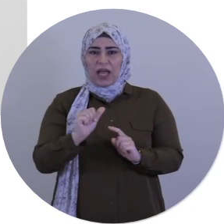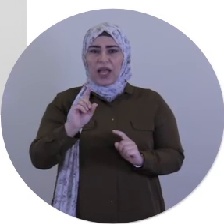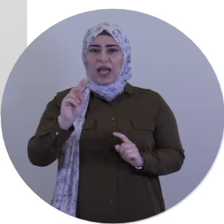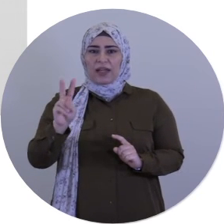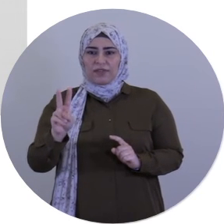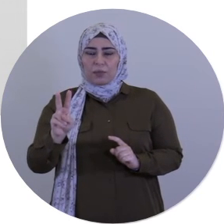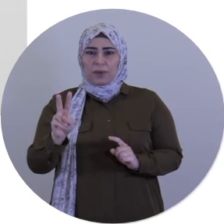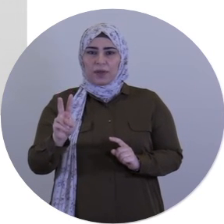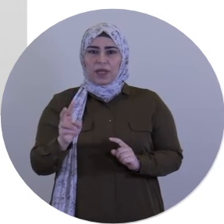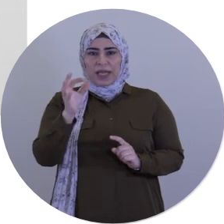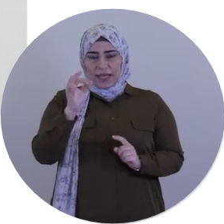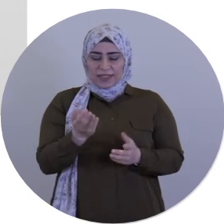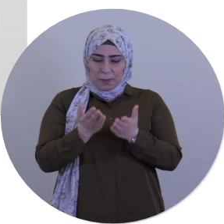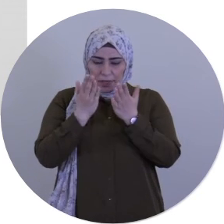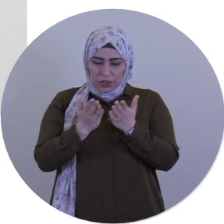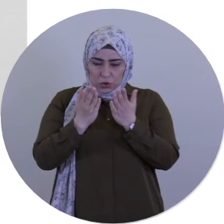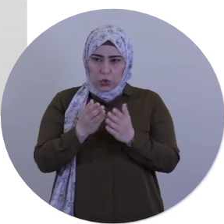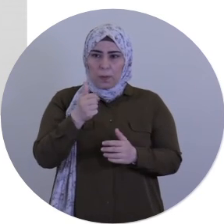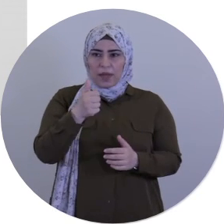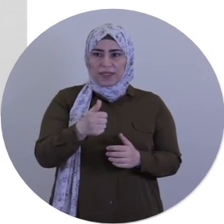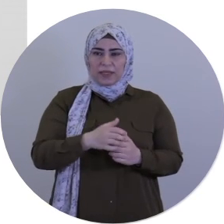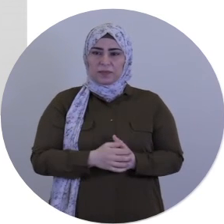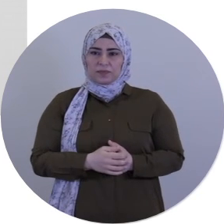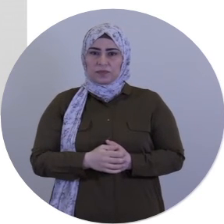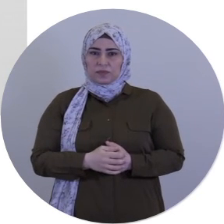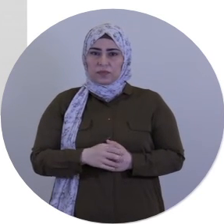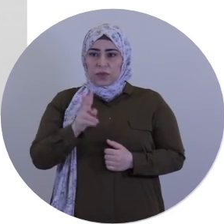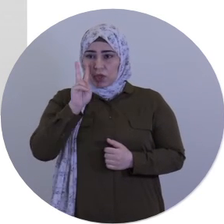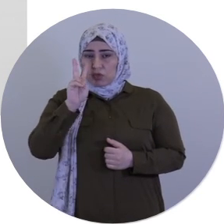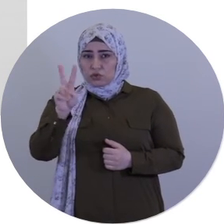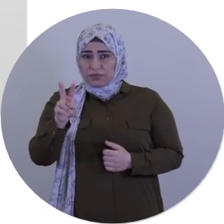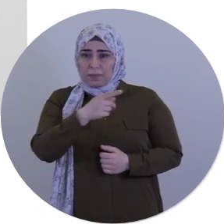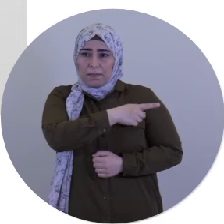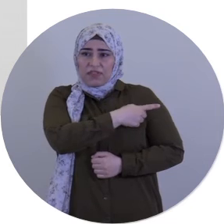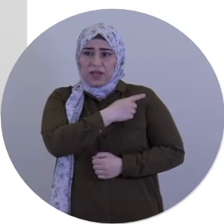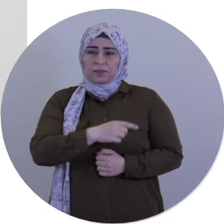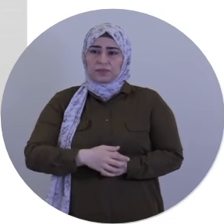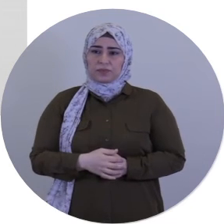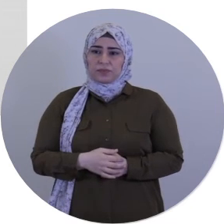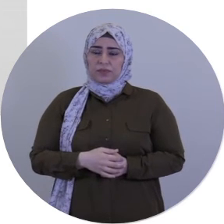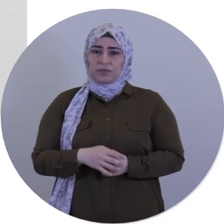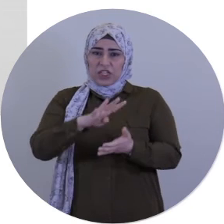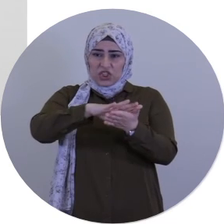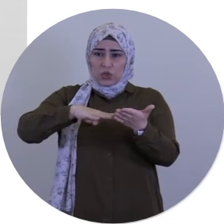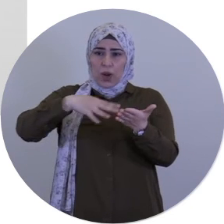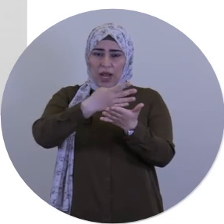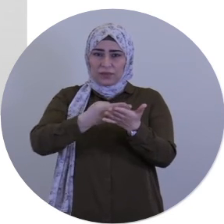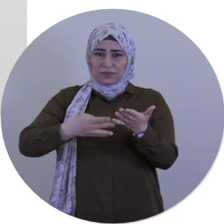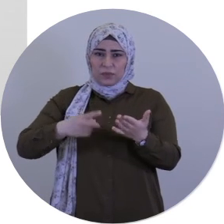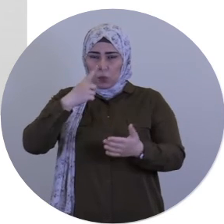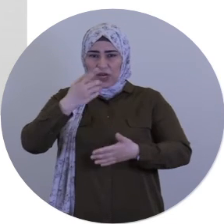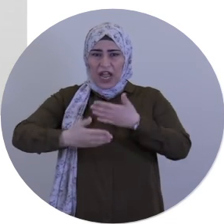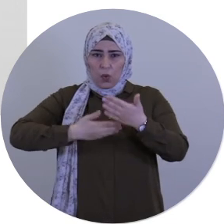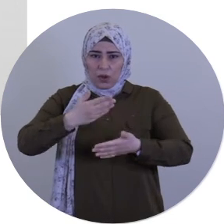These are the examples in front of you. Let's take a look at this table and try to do it together. See how we're going